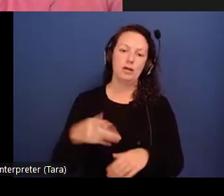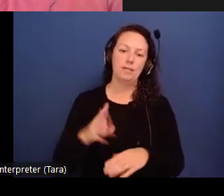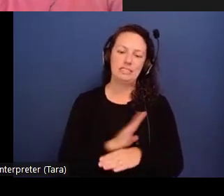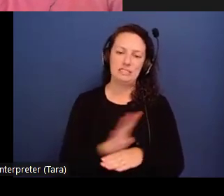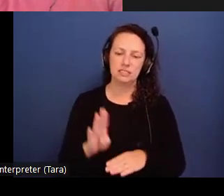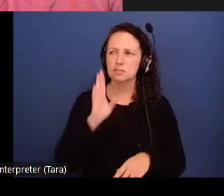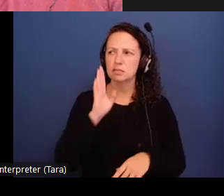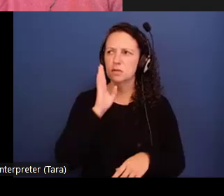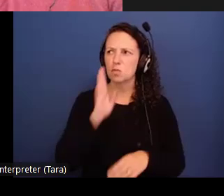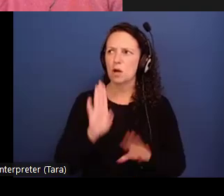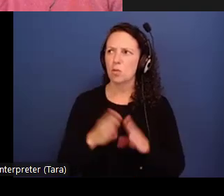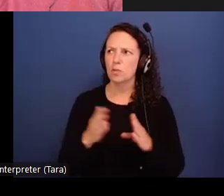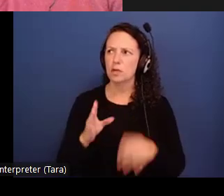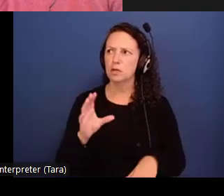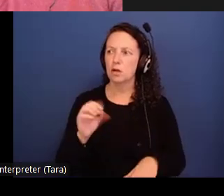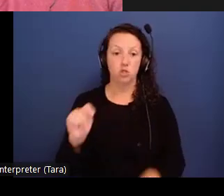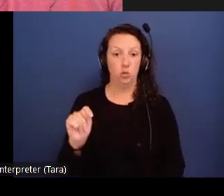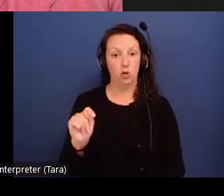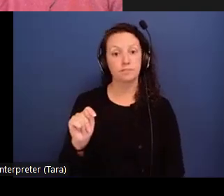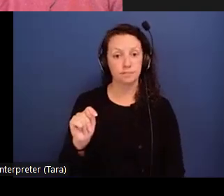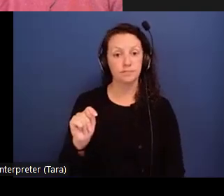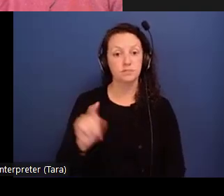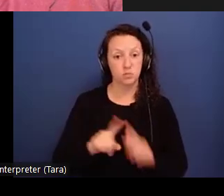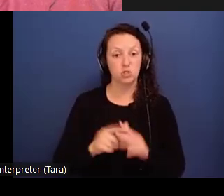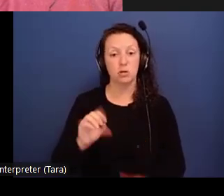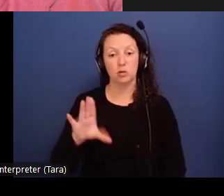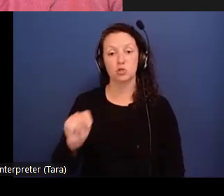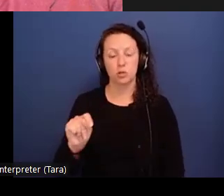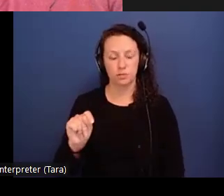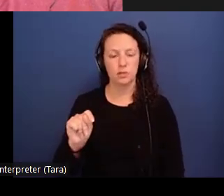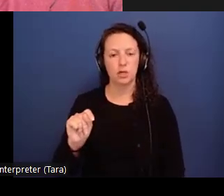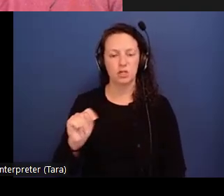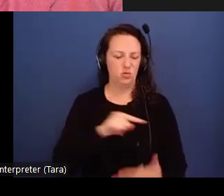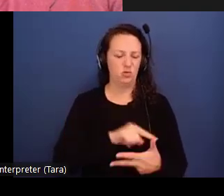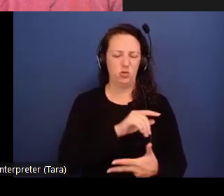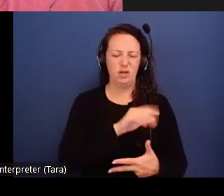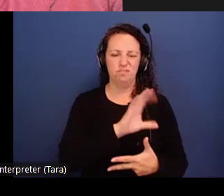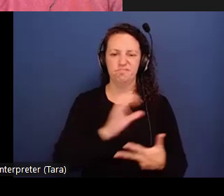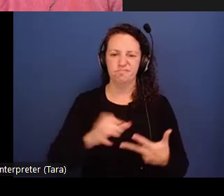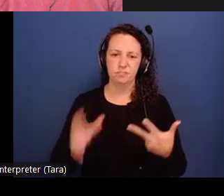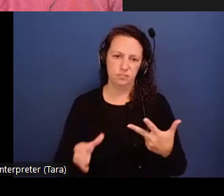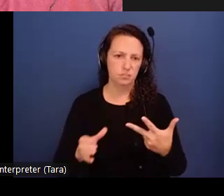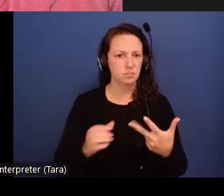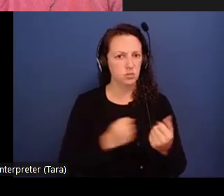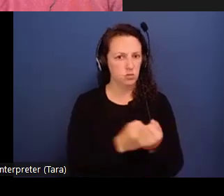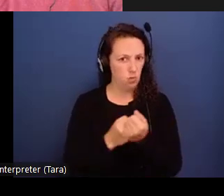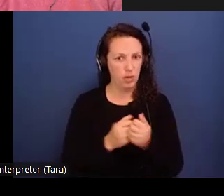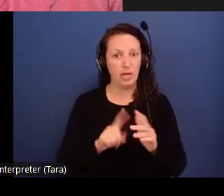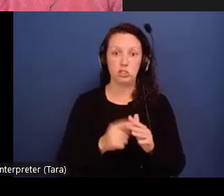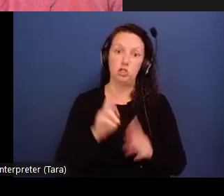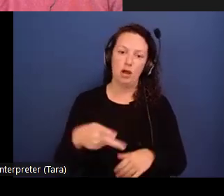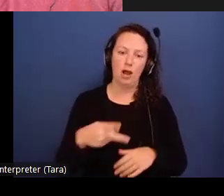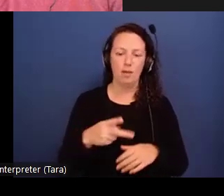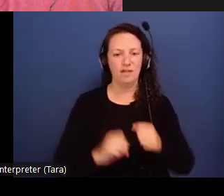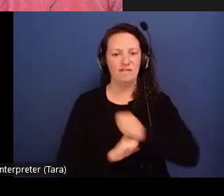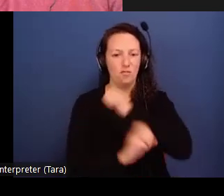on October. So those are the three main pillars of supporting startup founders with our 3 accelerators, one